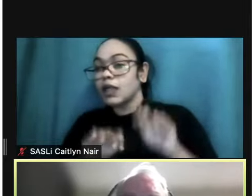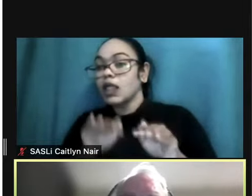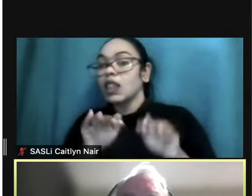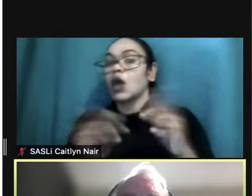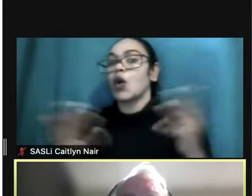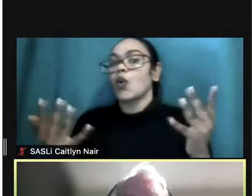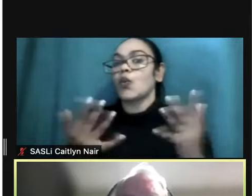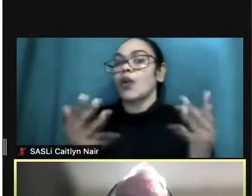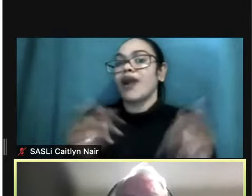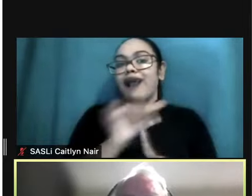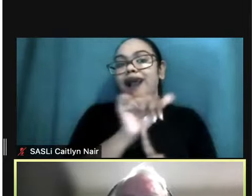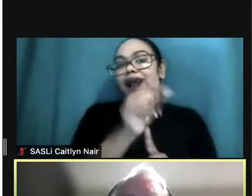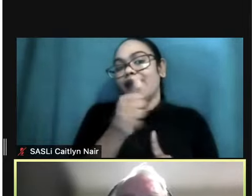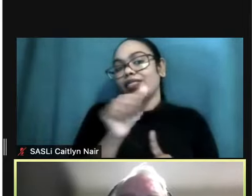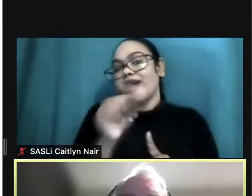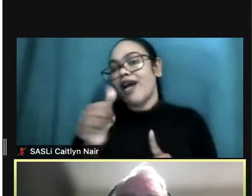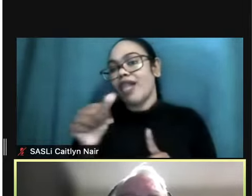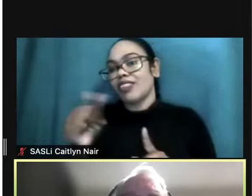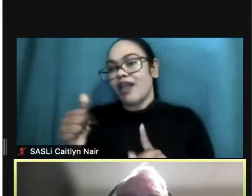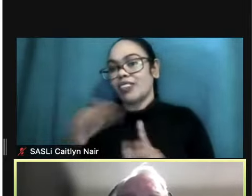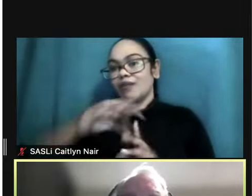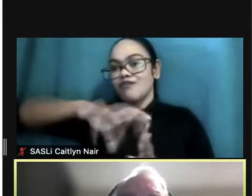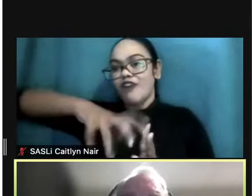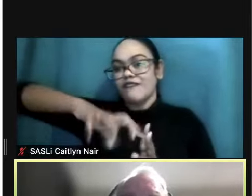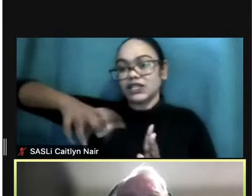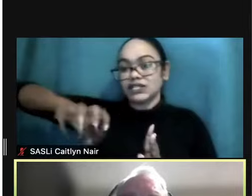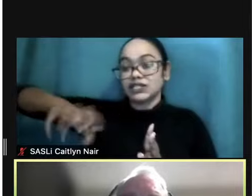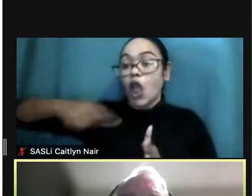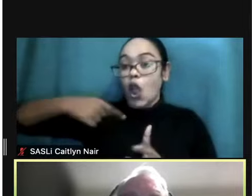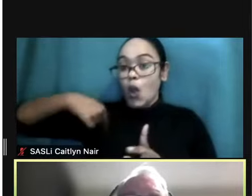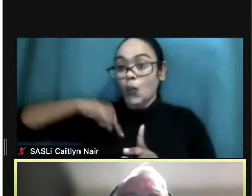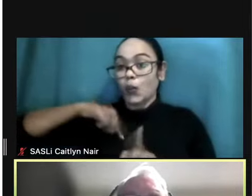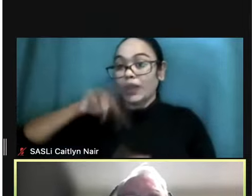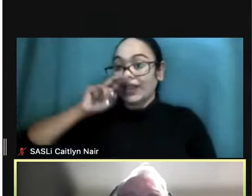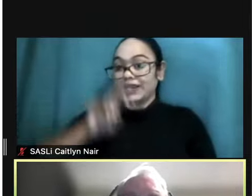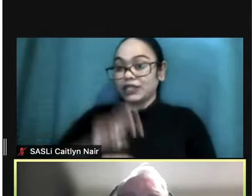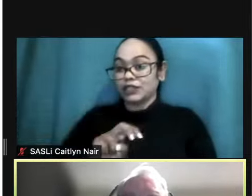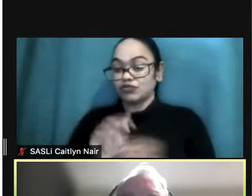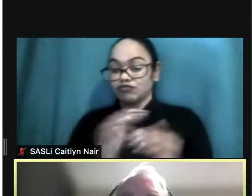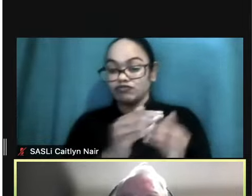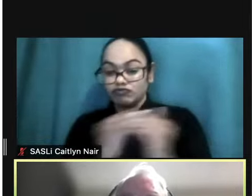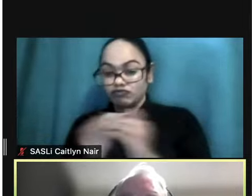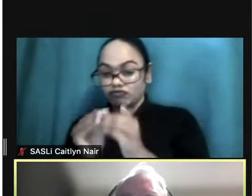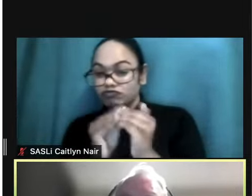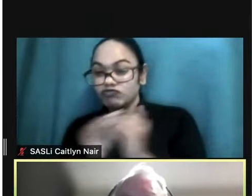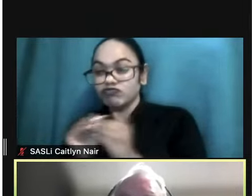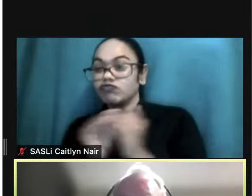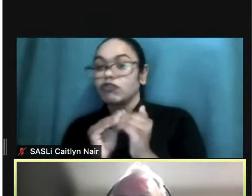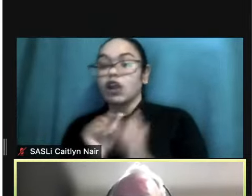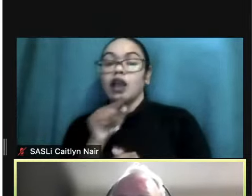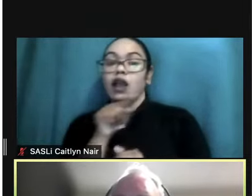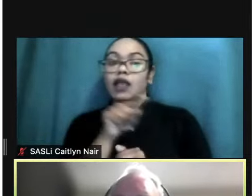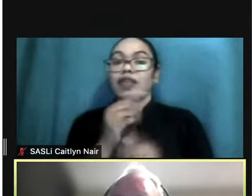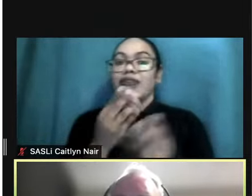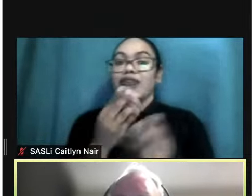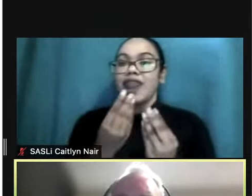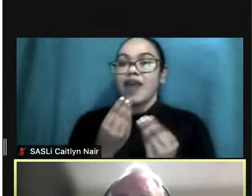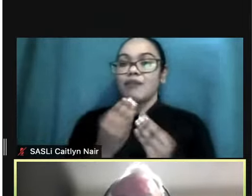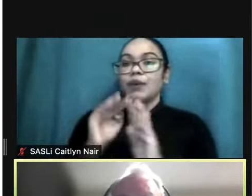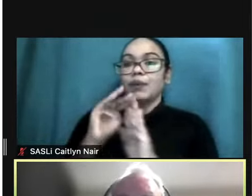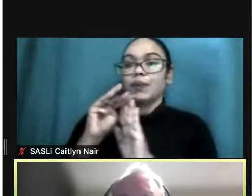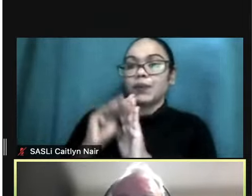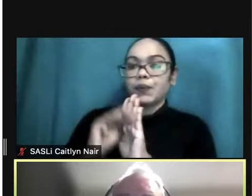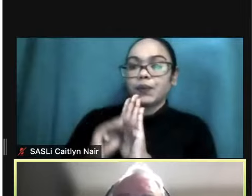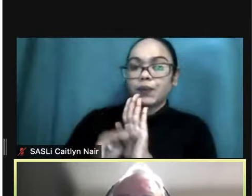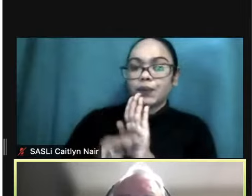of the other provinces. And we have to caution here that that's based on a much smaller number of positive